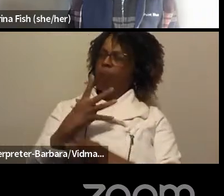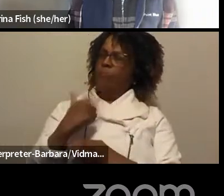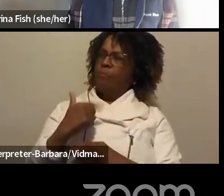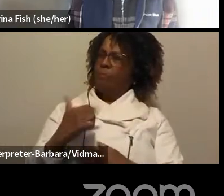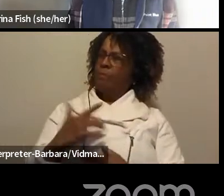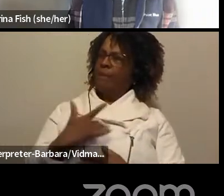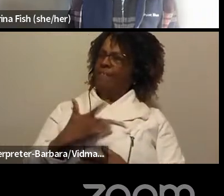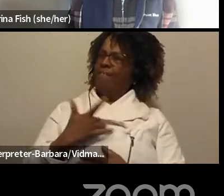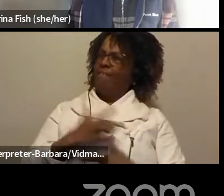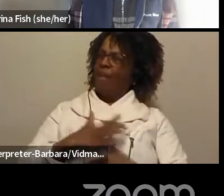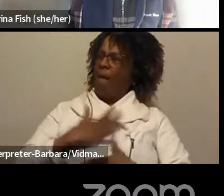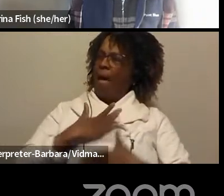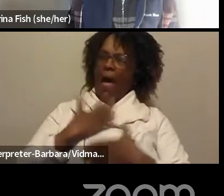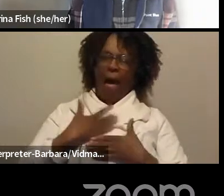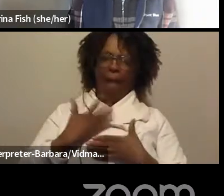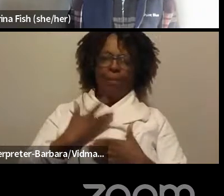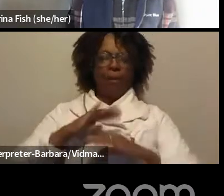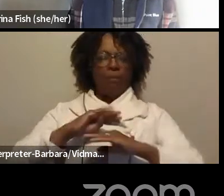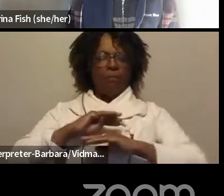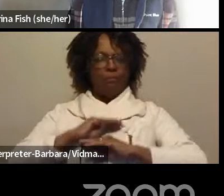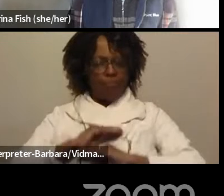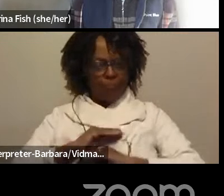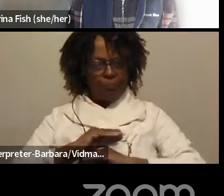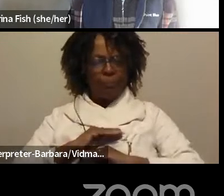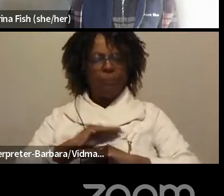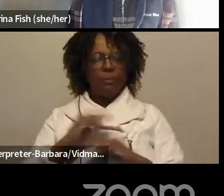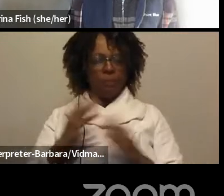benefiting you in the positive way that they do.